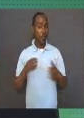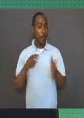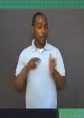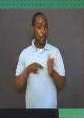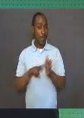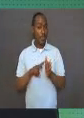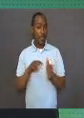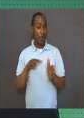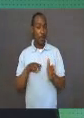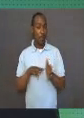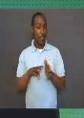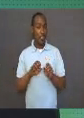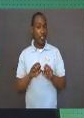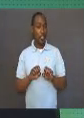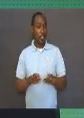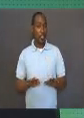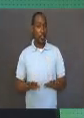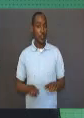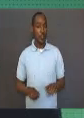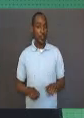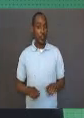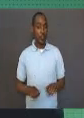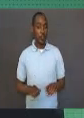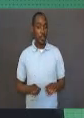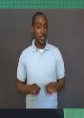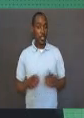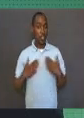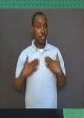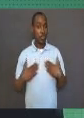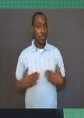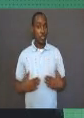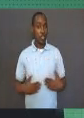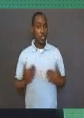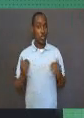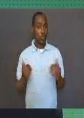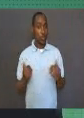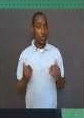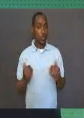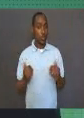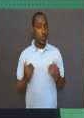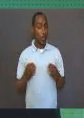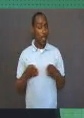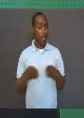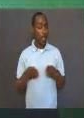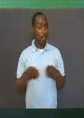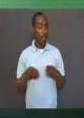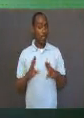the bacteria or virus, their body will not allow it to